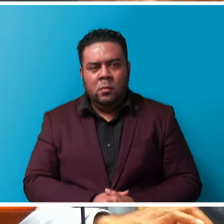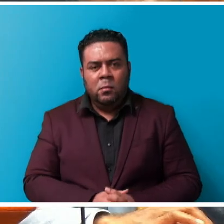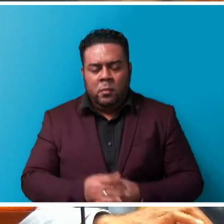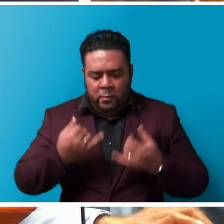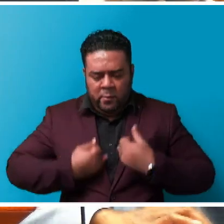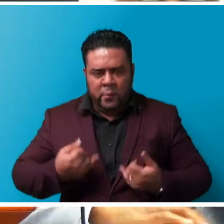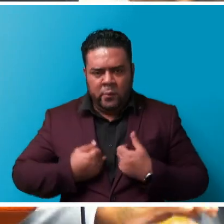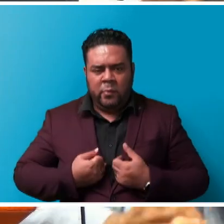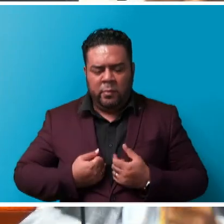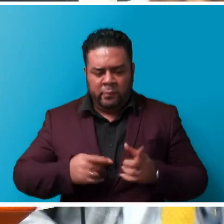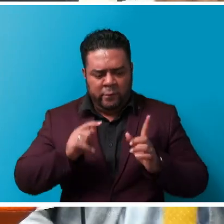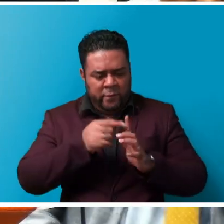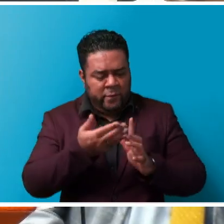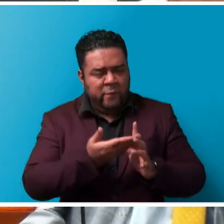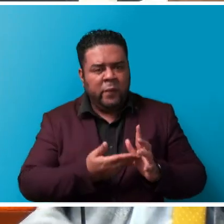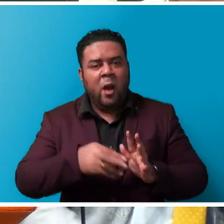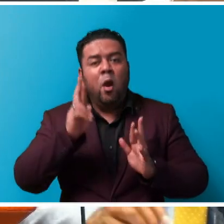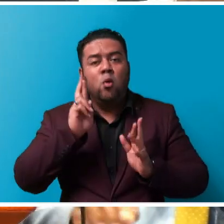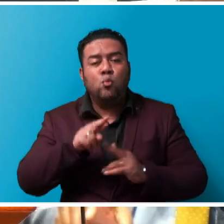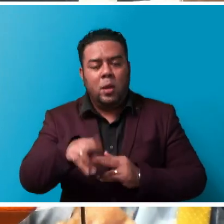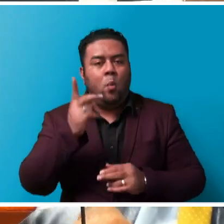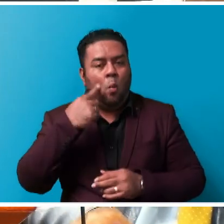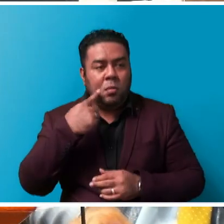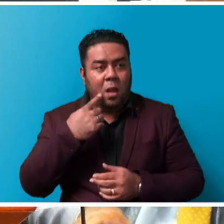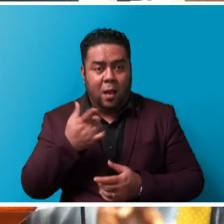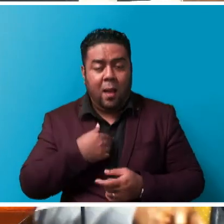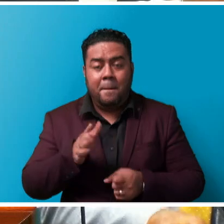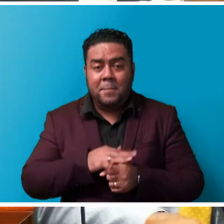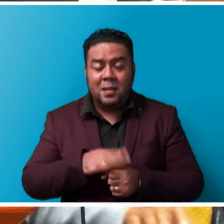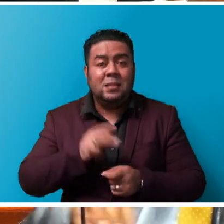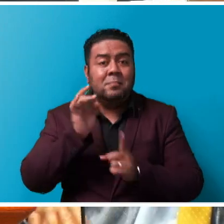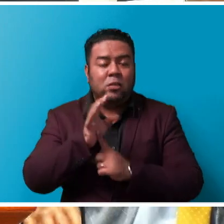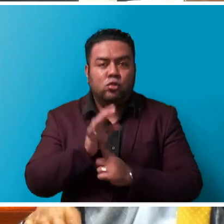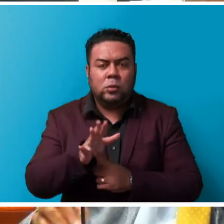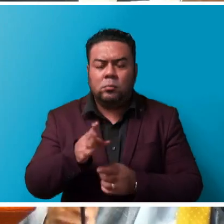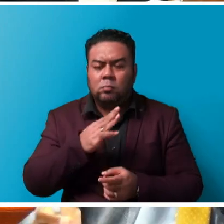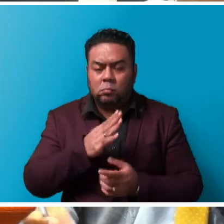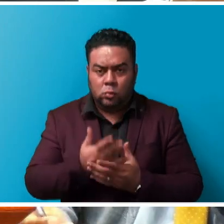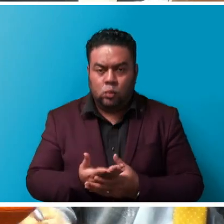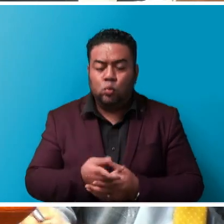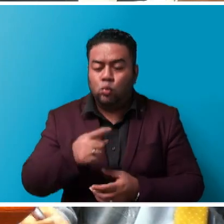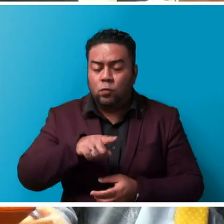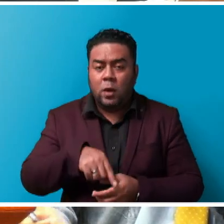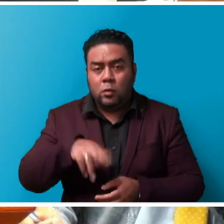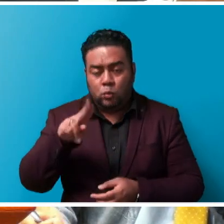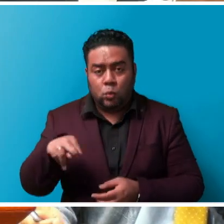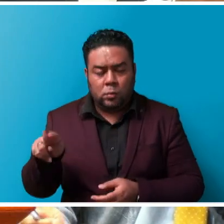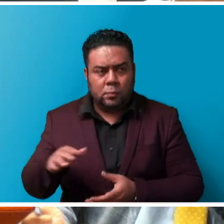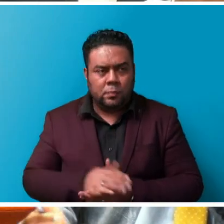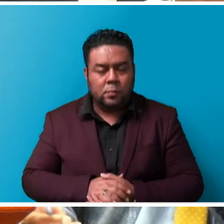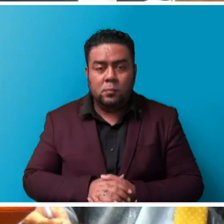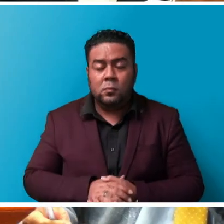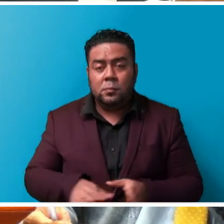implementation in terms of rural water. I make special mention of the Suva-Nosori water situation. The coalition